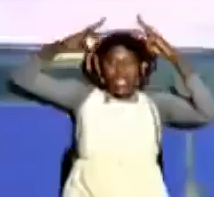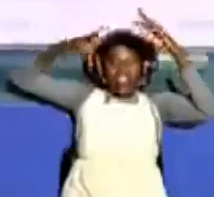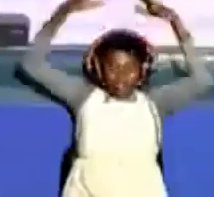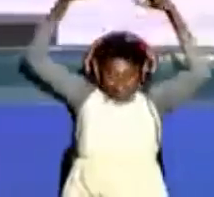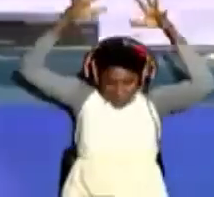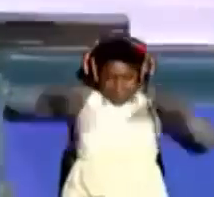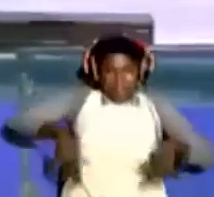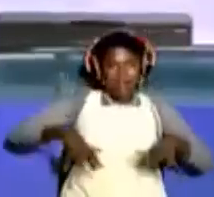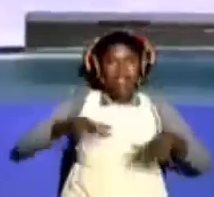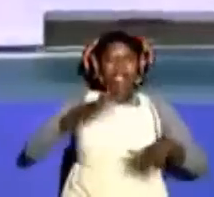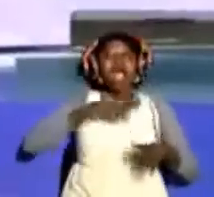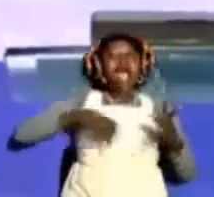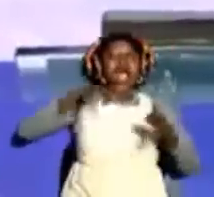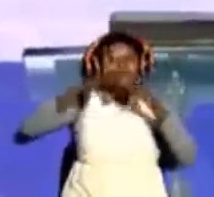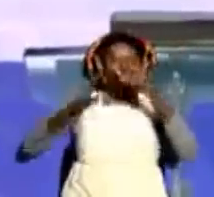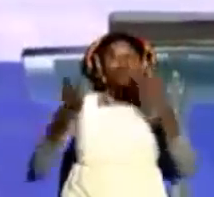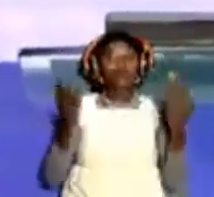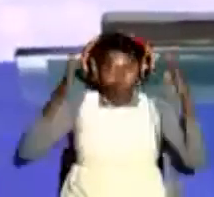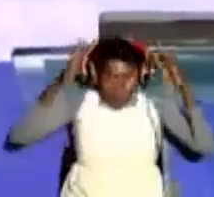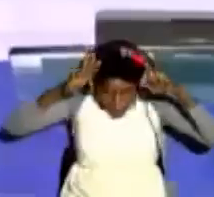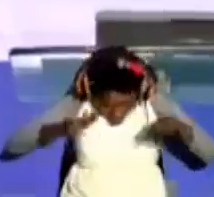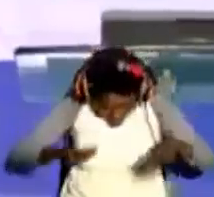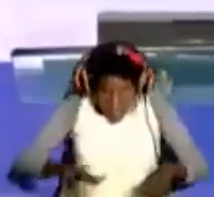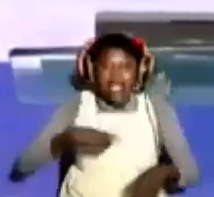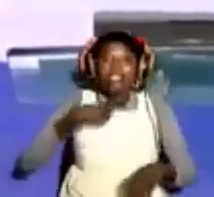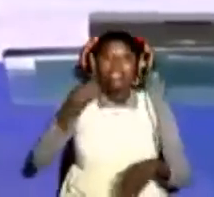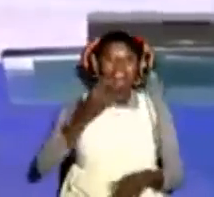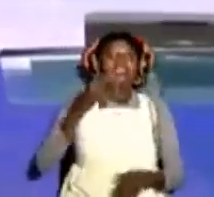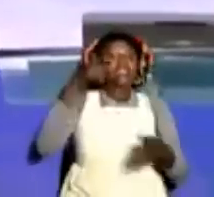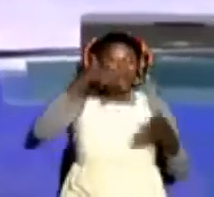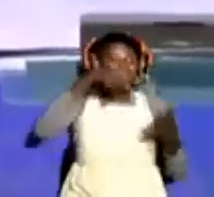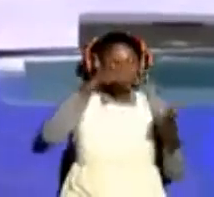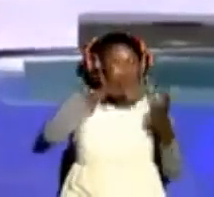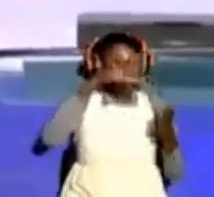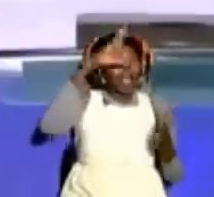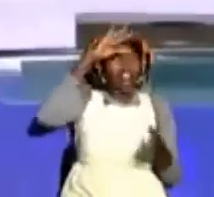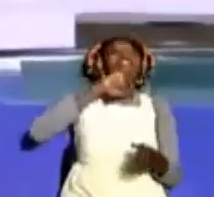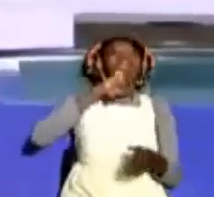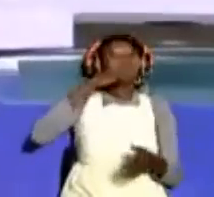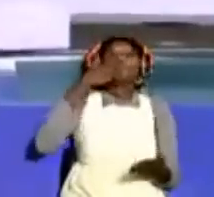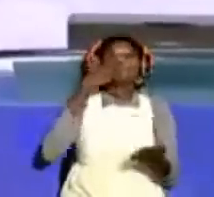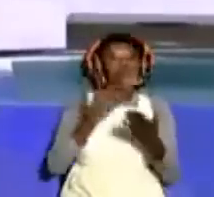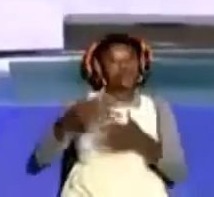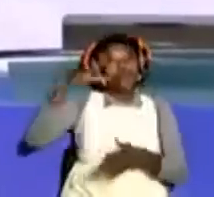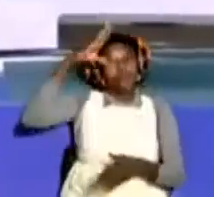heavily. And everybody bowed down and said, "Yes, this man is a man of God."